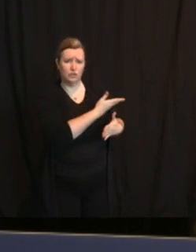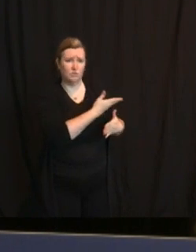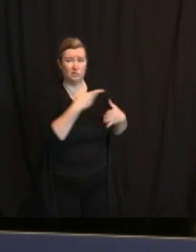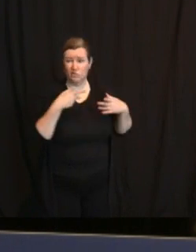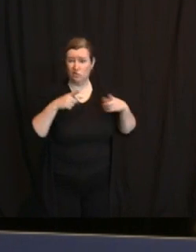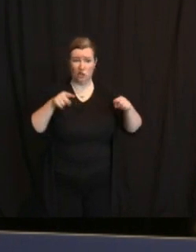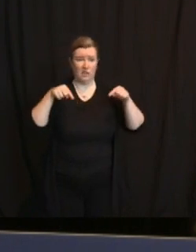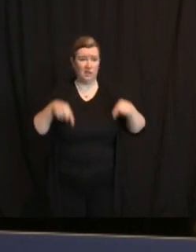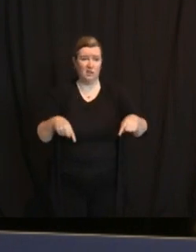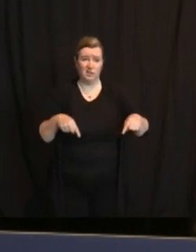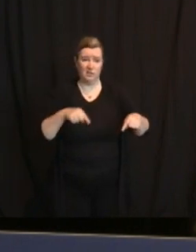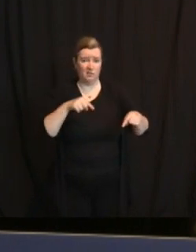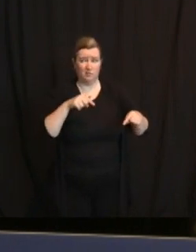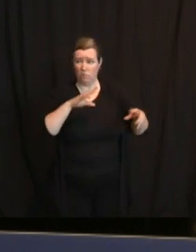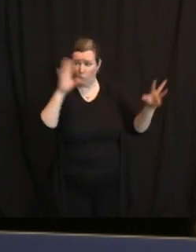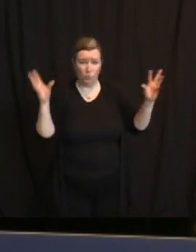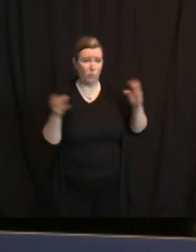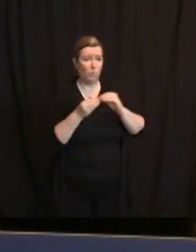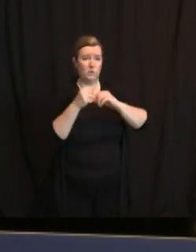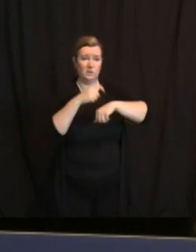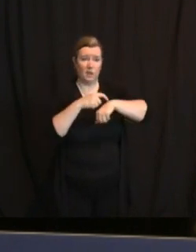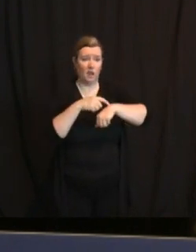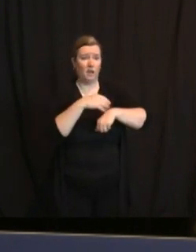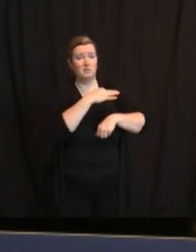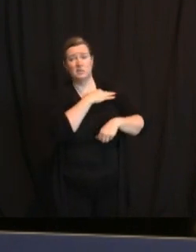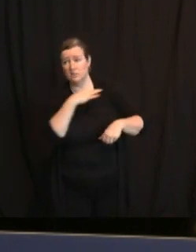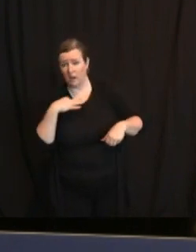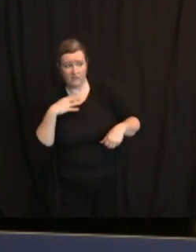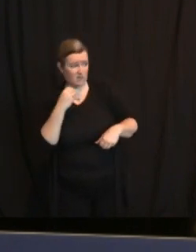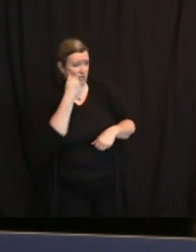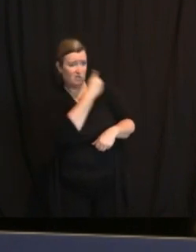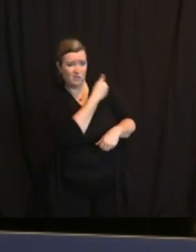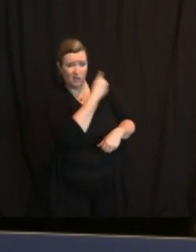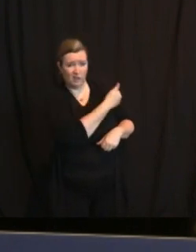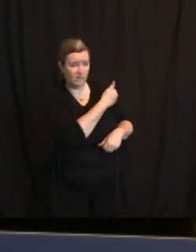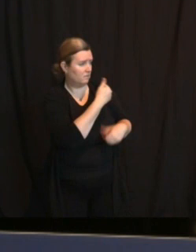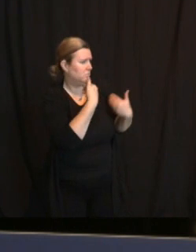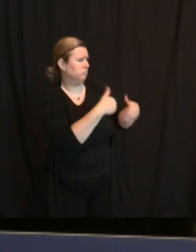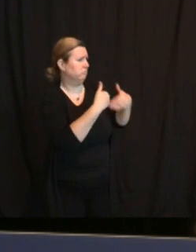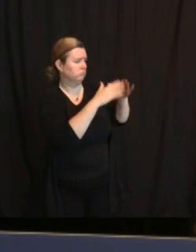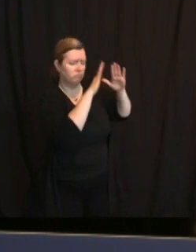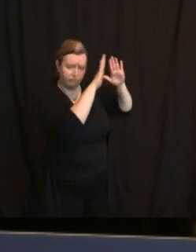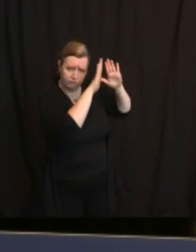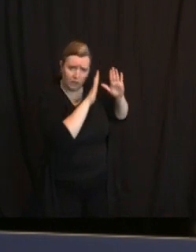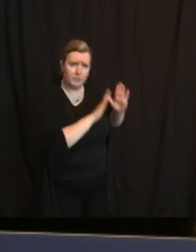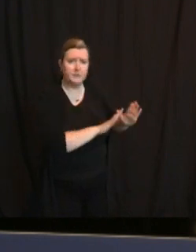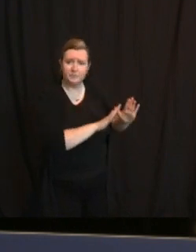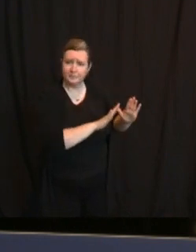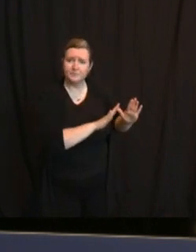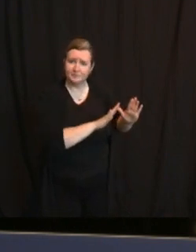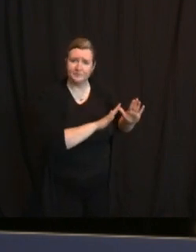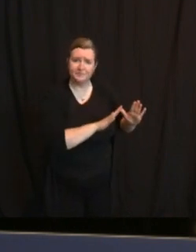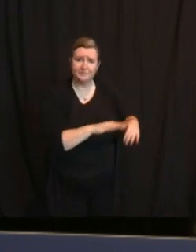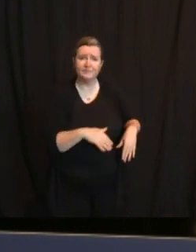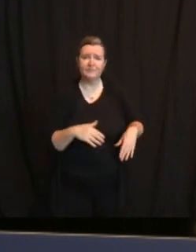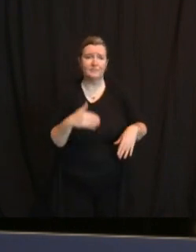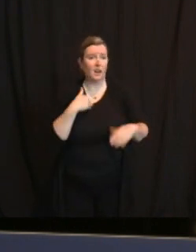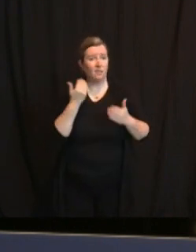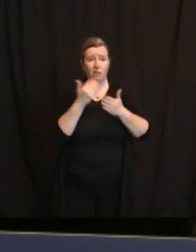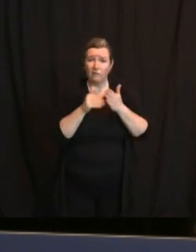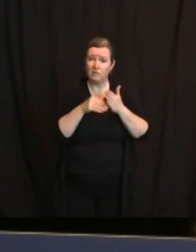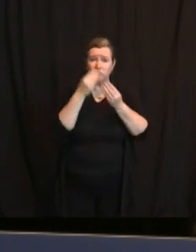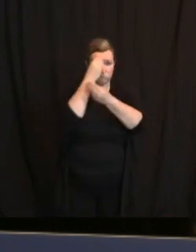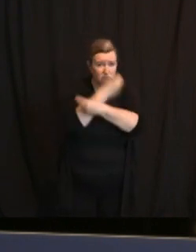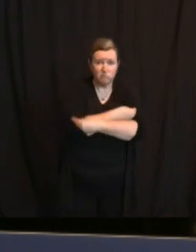time. Your staff and you have been absolutely fabulous. And as I've said many, many times, this is not